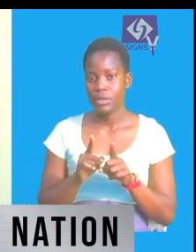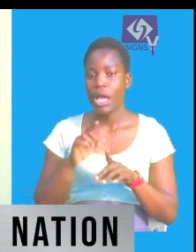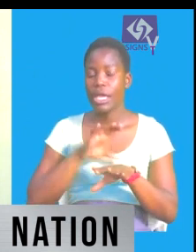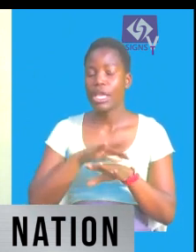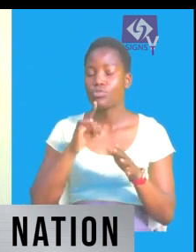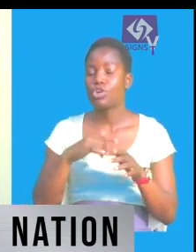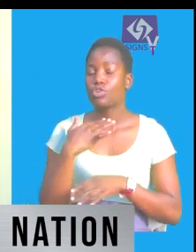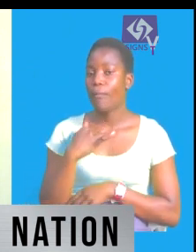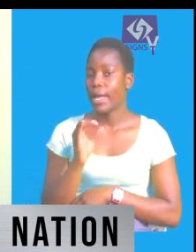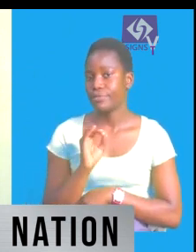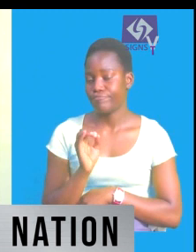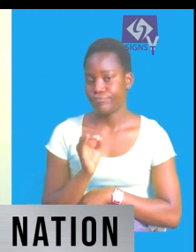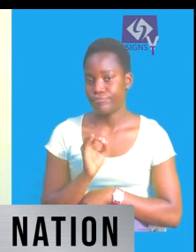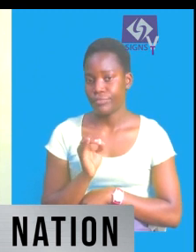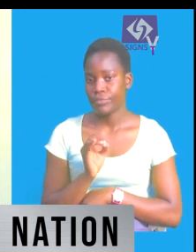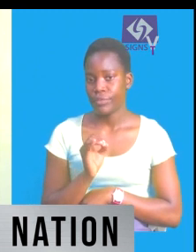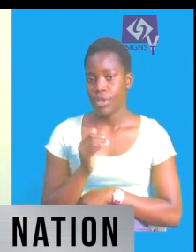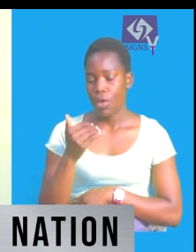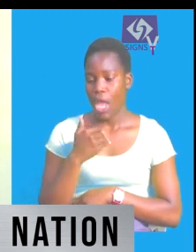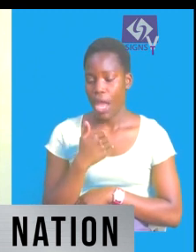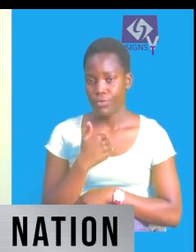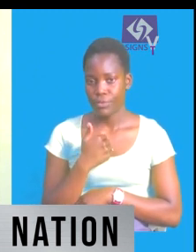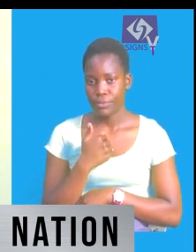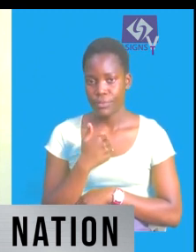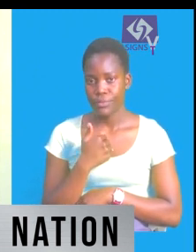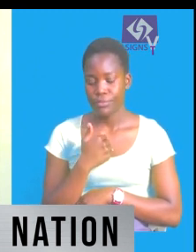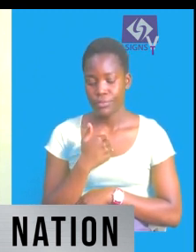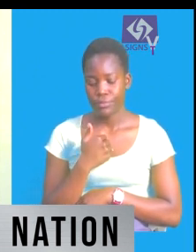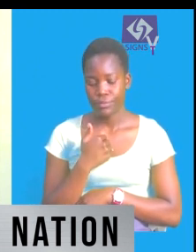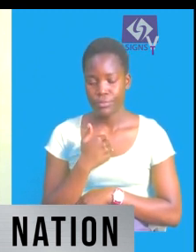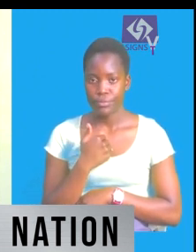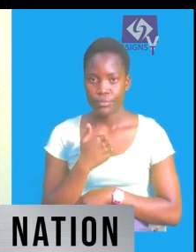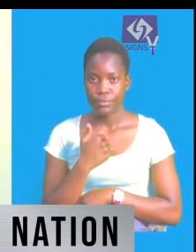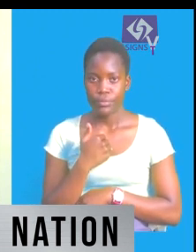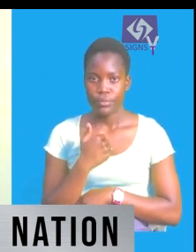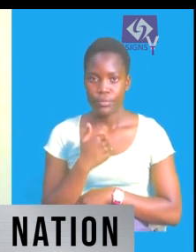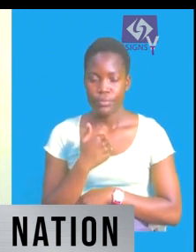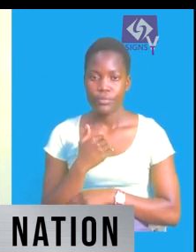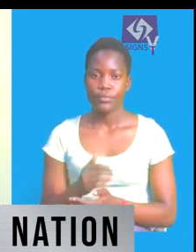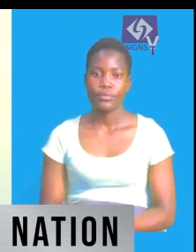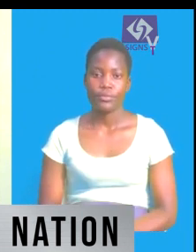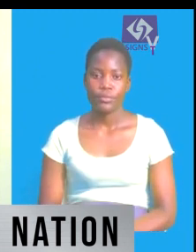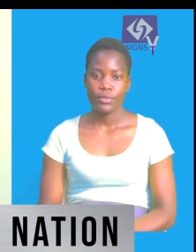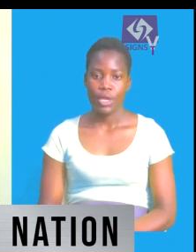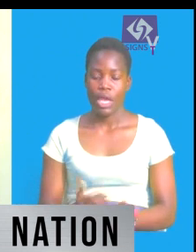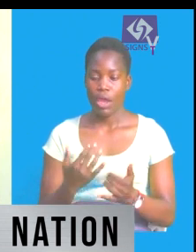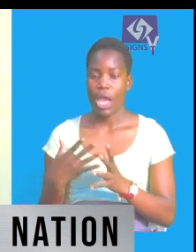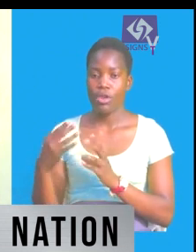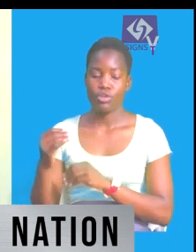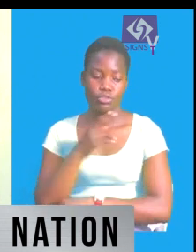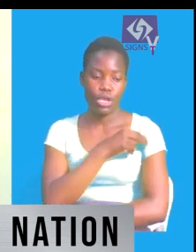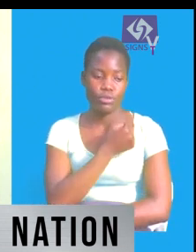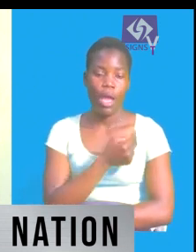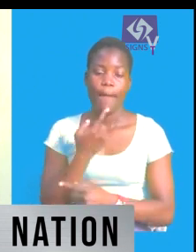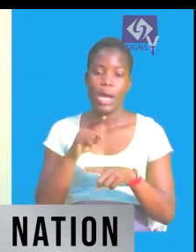you deserve. There's a right and a wrong, whereby naendanga, I go to the hospital but sipati